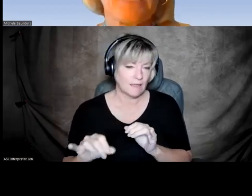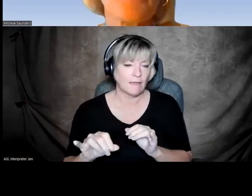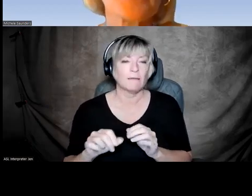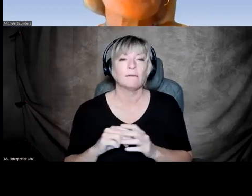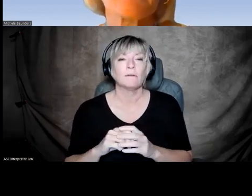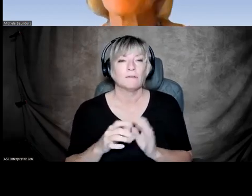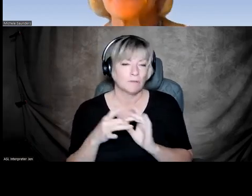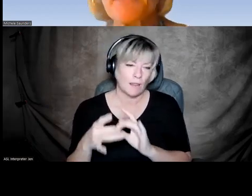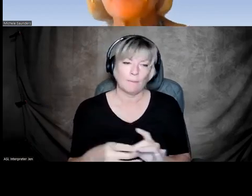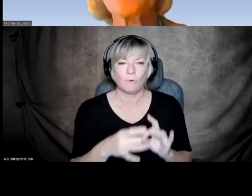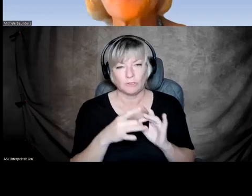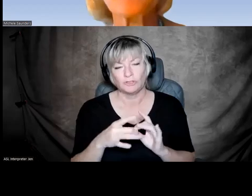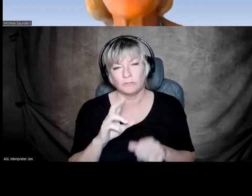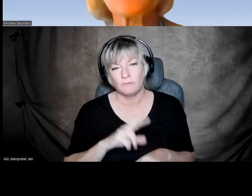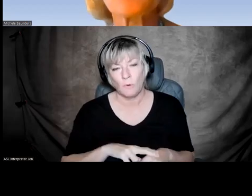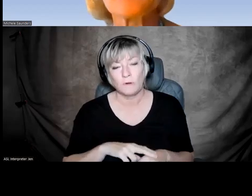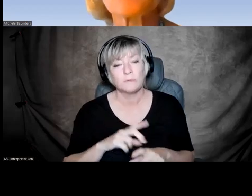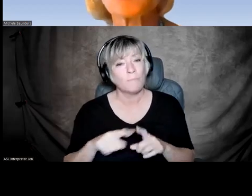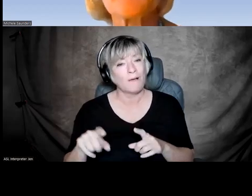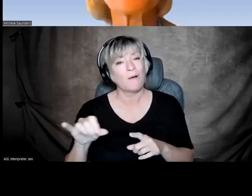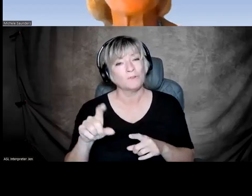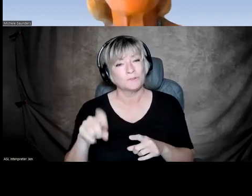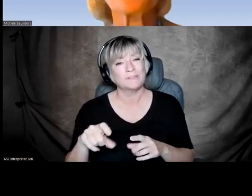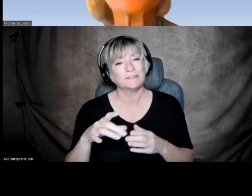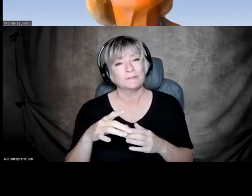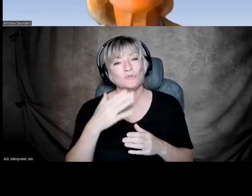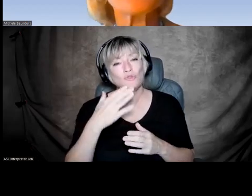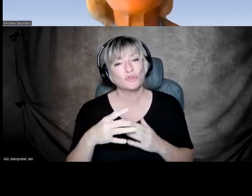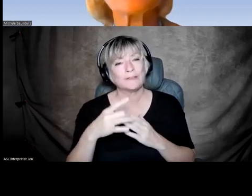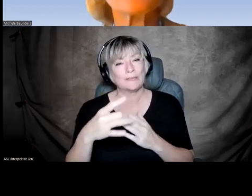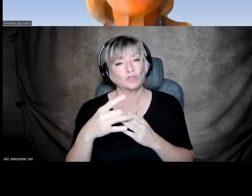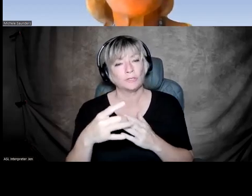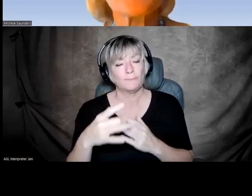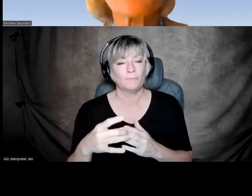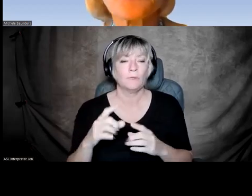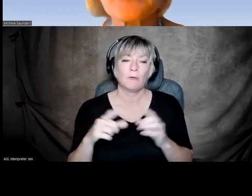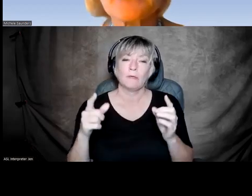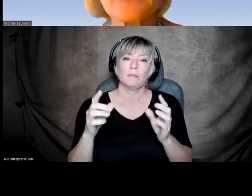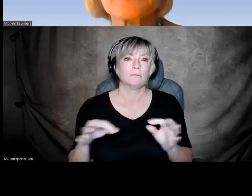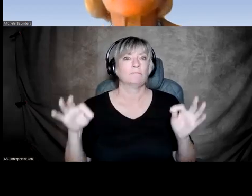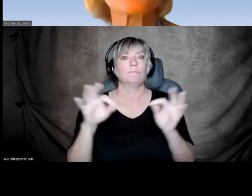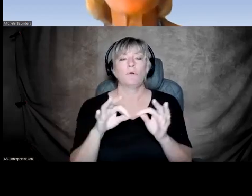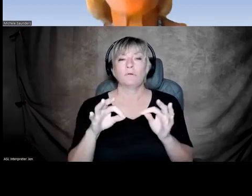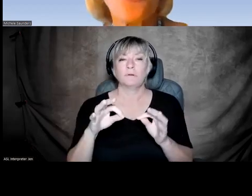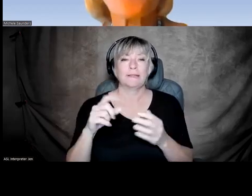the collaboration, but with that you need good leadership. But really the biggest ingredient for success is the heart